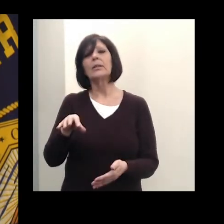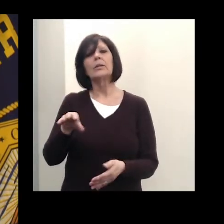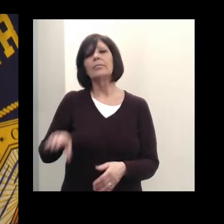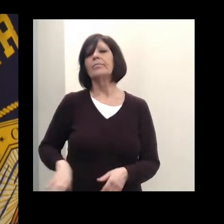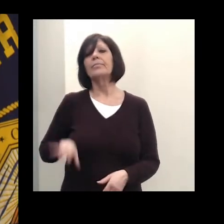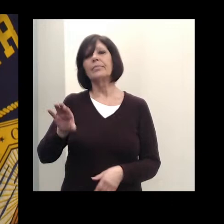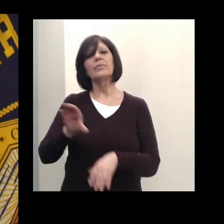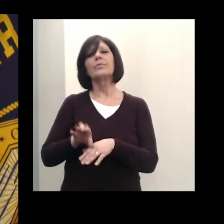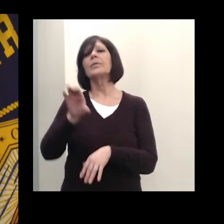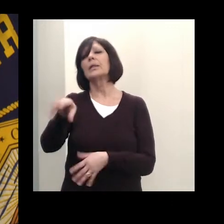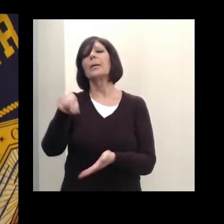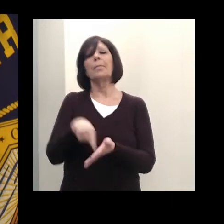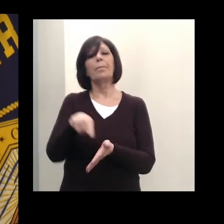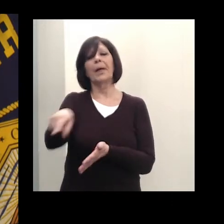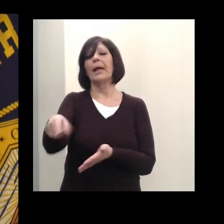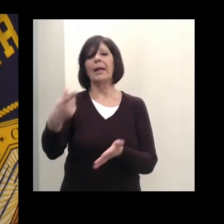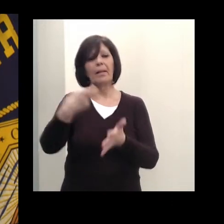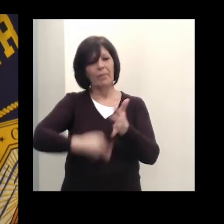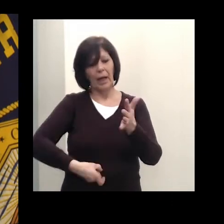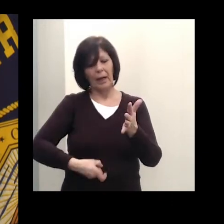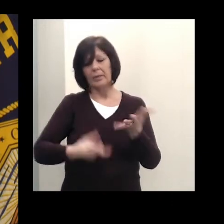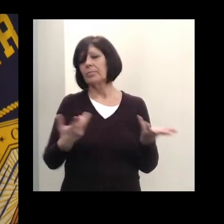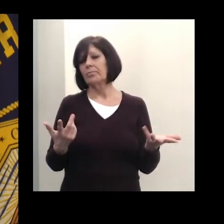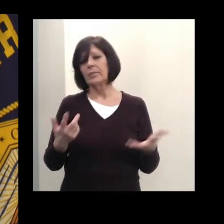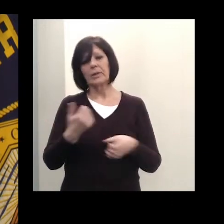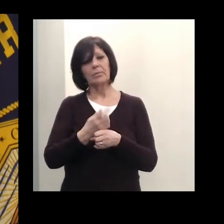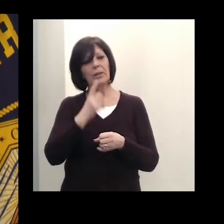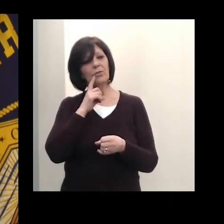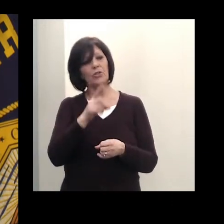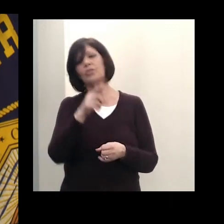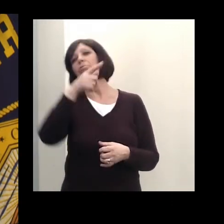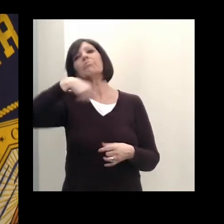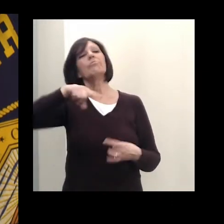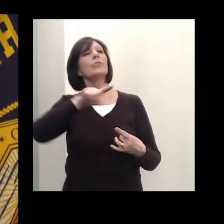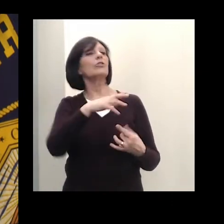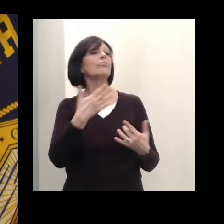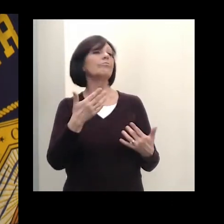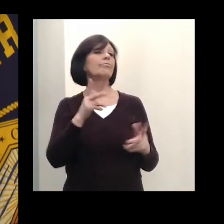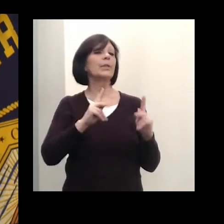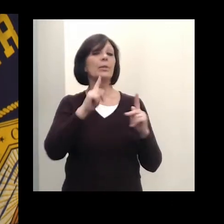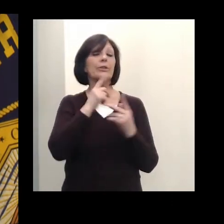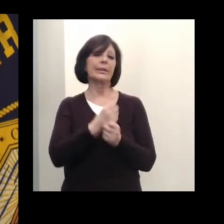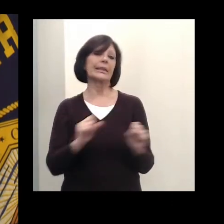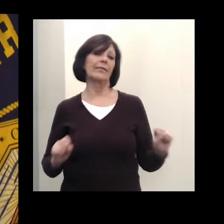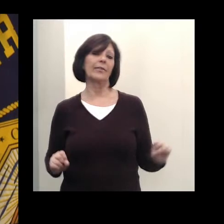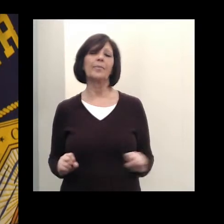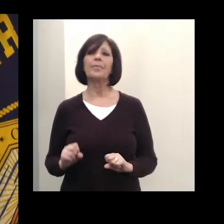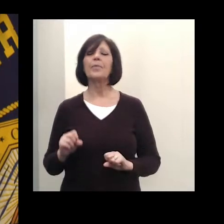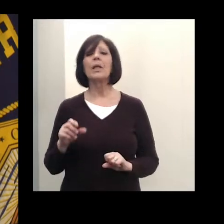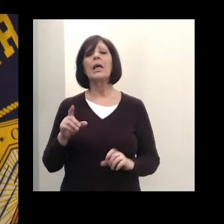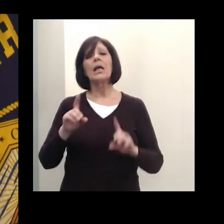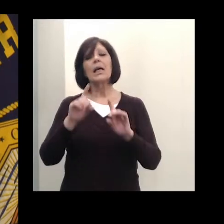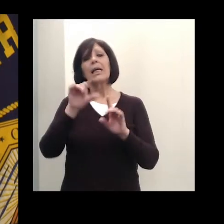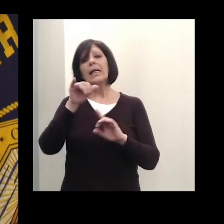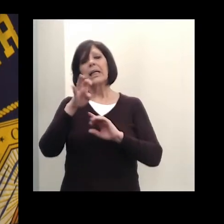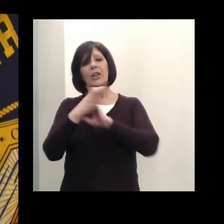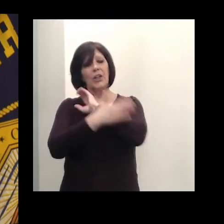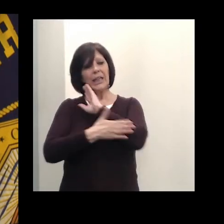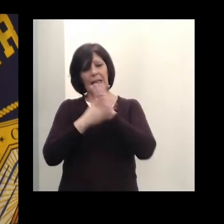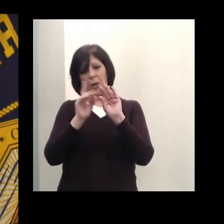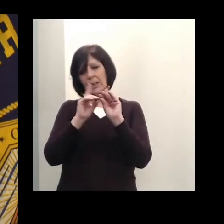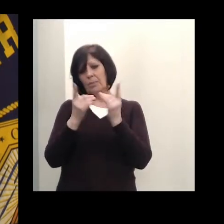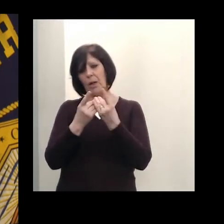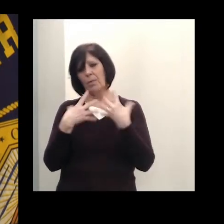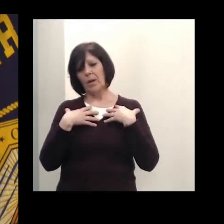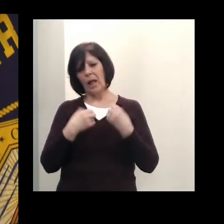and work with us to ensure the safety of their residents. The Erie County Department of Health is the only health department in